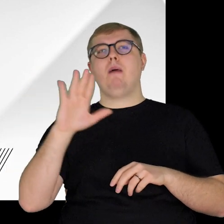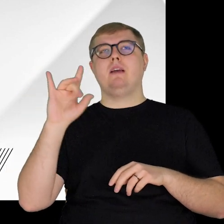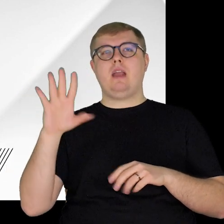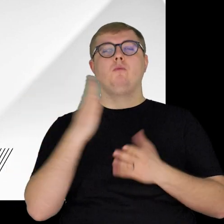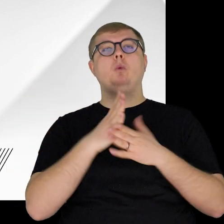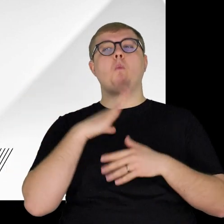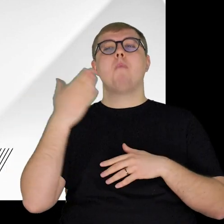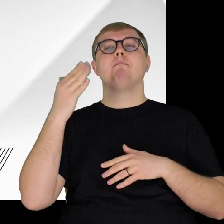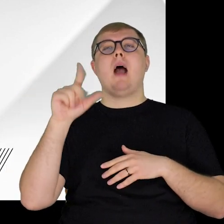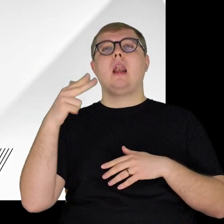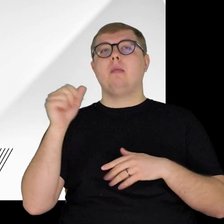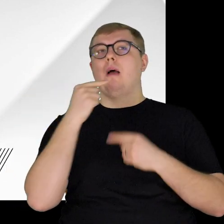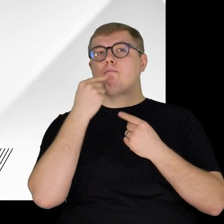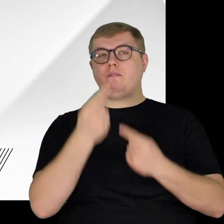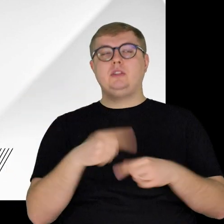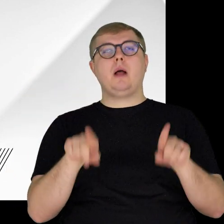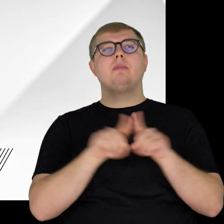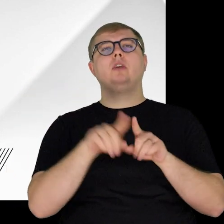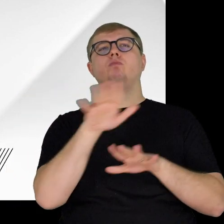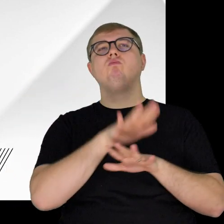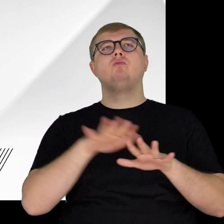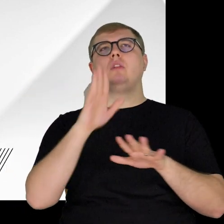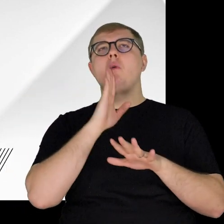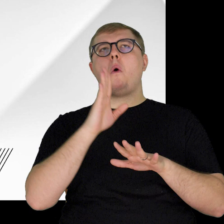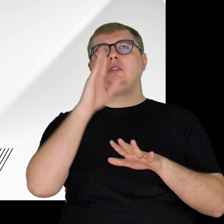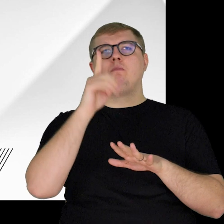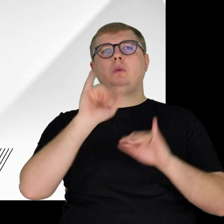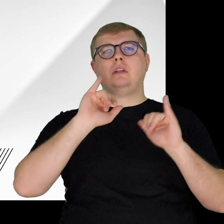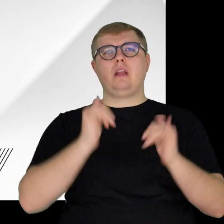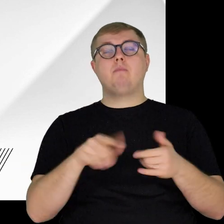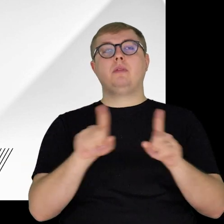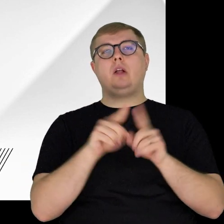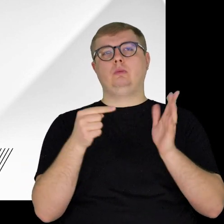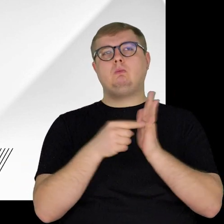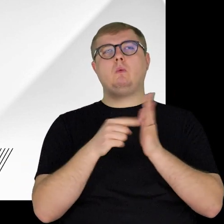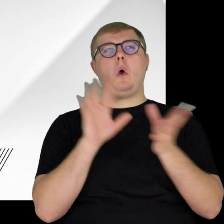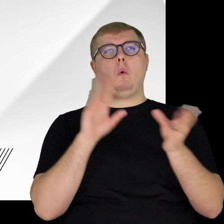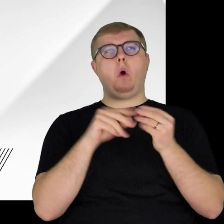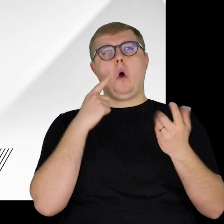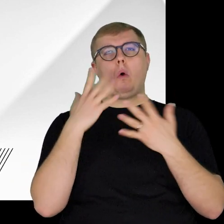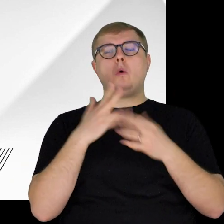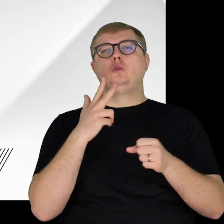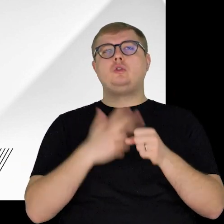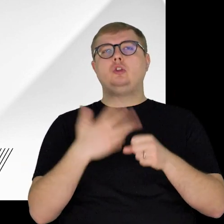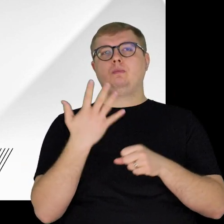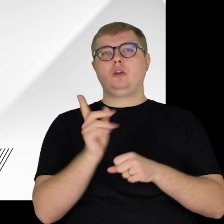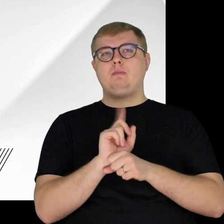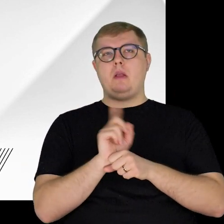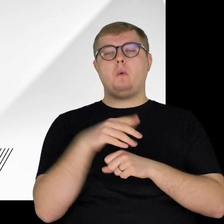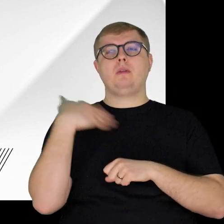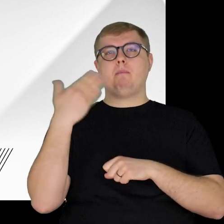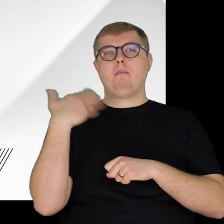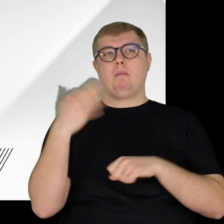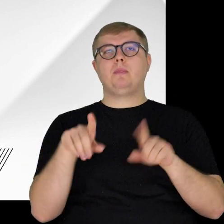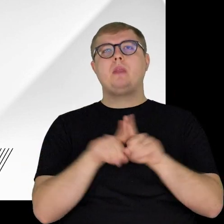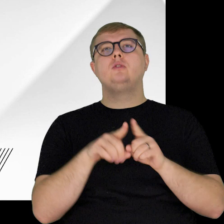yeah, we're going to start with a sort of 35-minute presentation and discuss the methods and then reflect a little bit on some of the